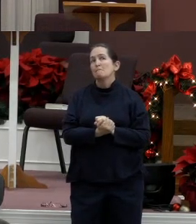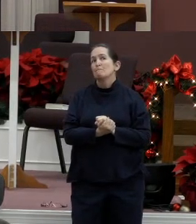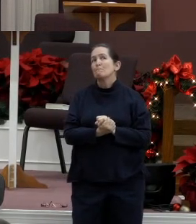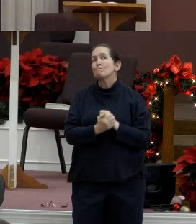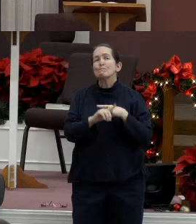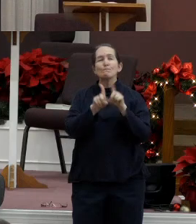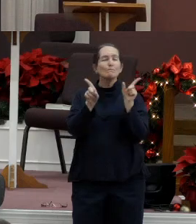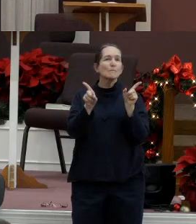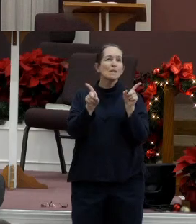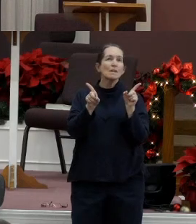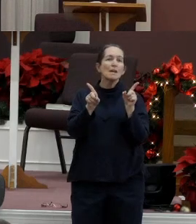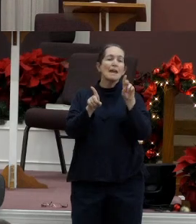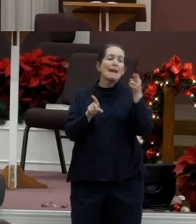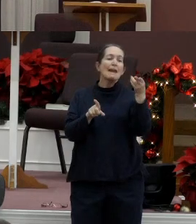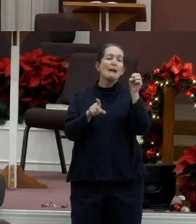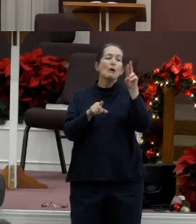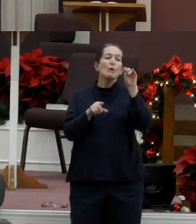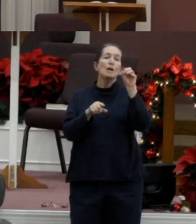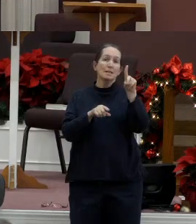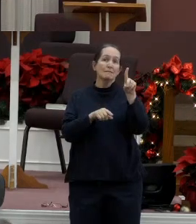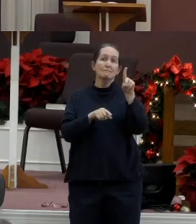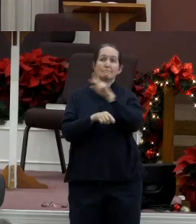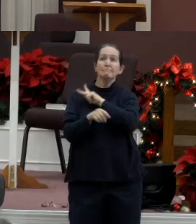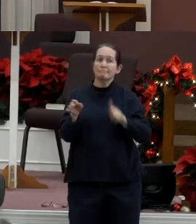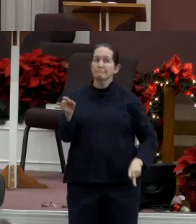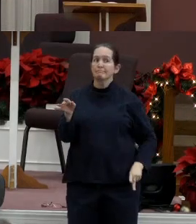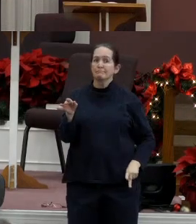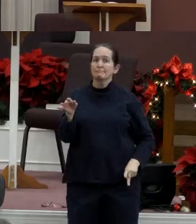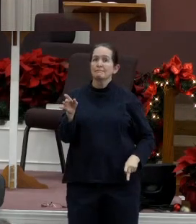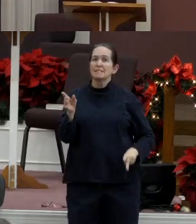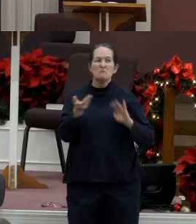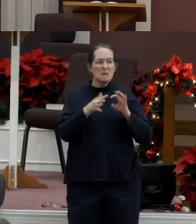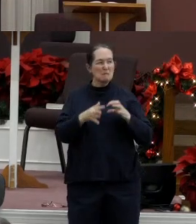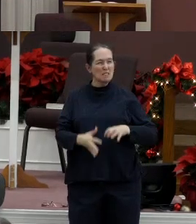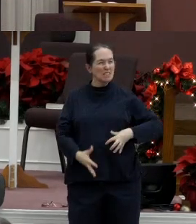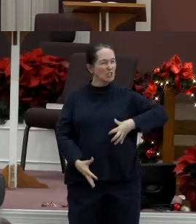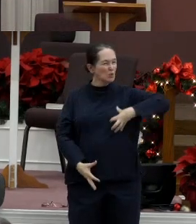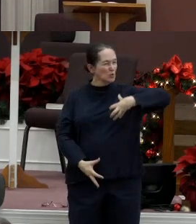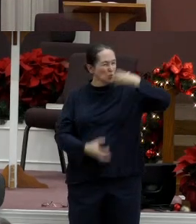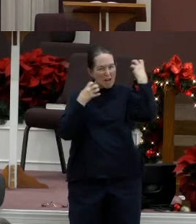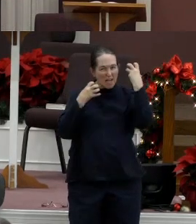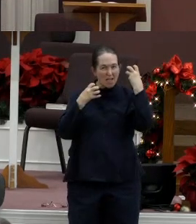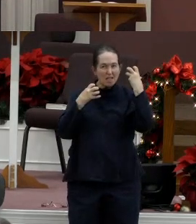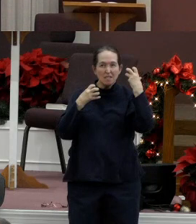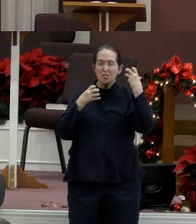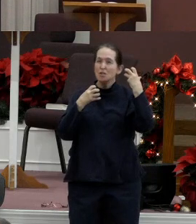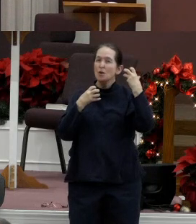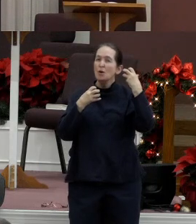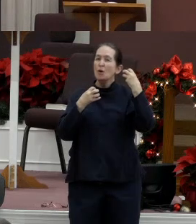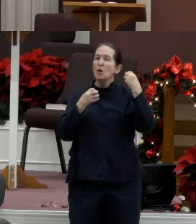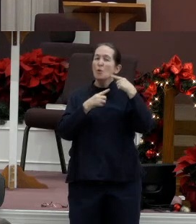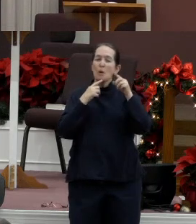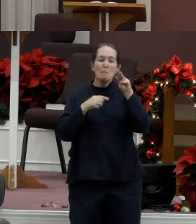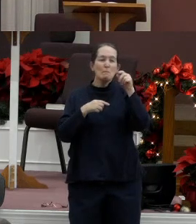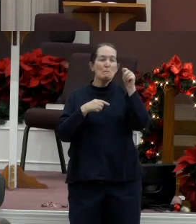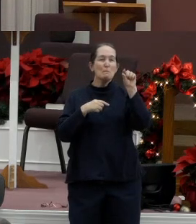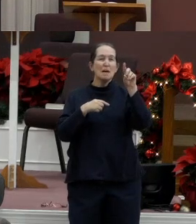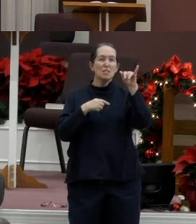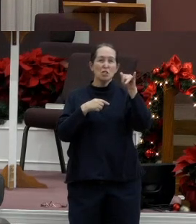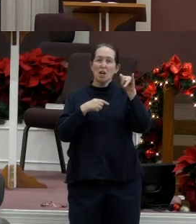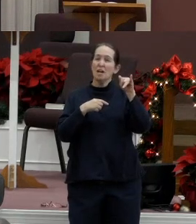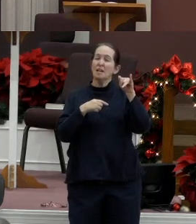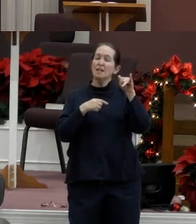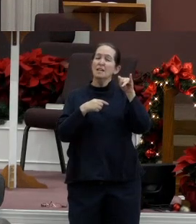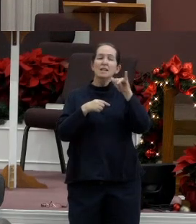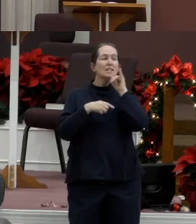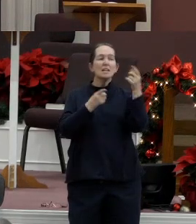Yet Herod became enraged when the Magi did not return to give